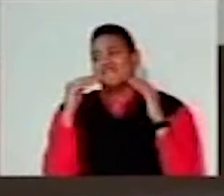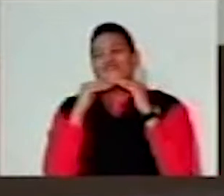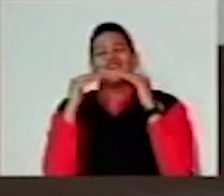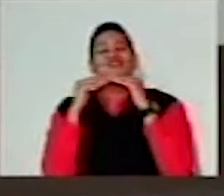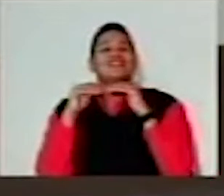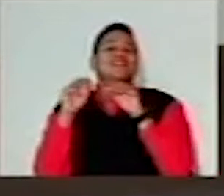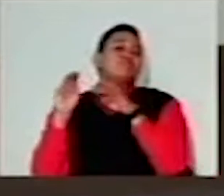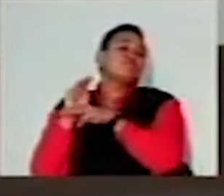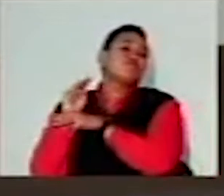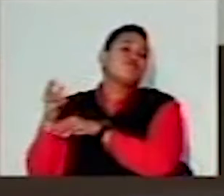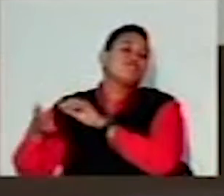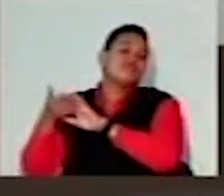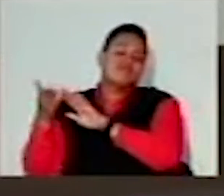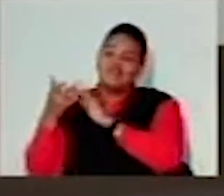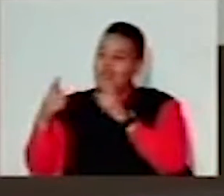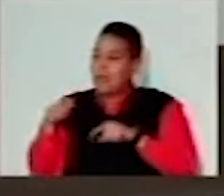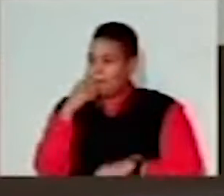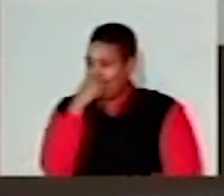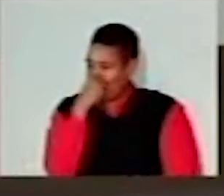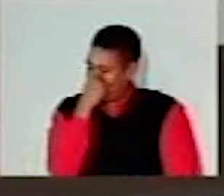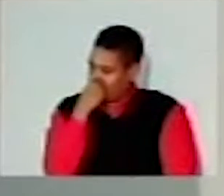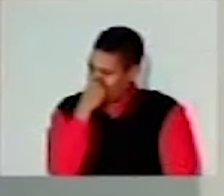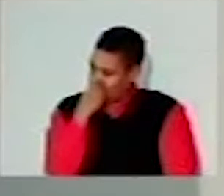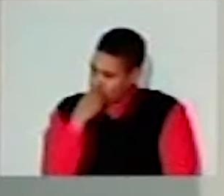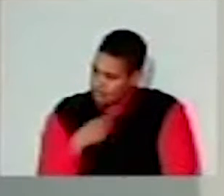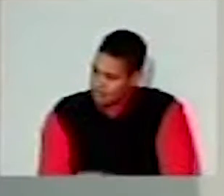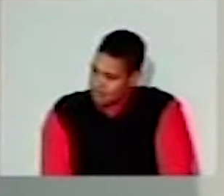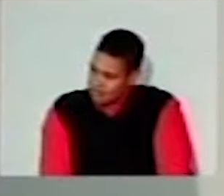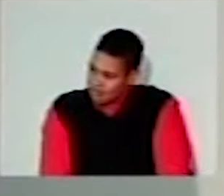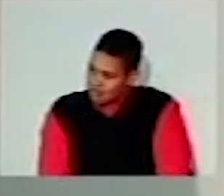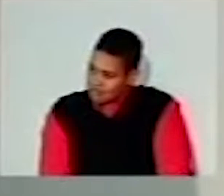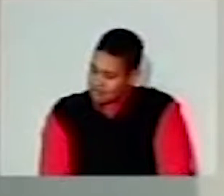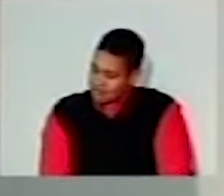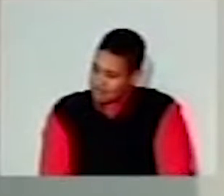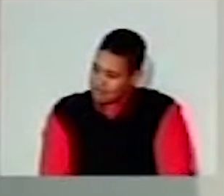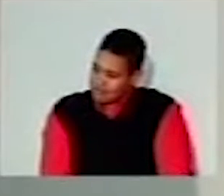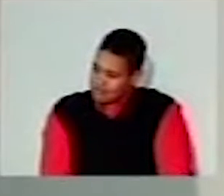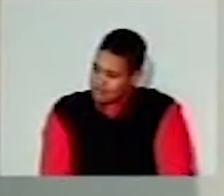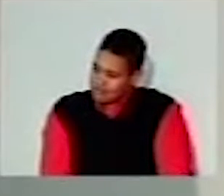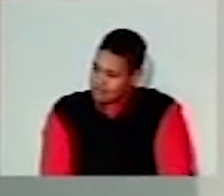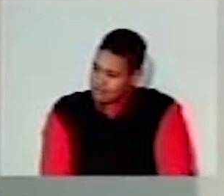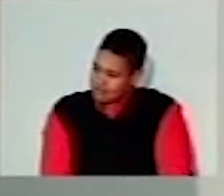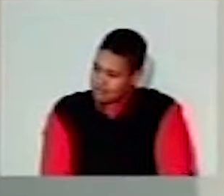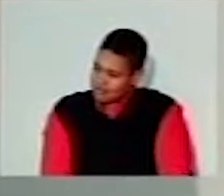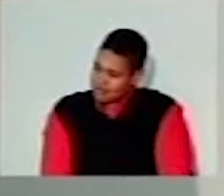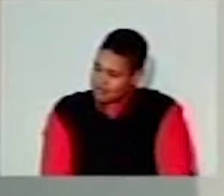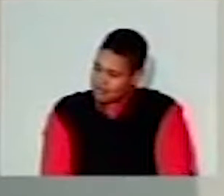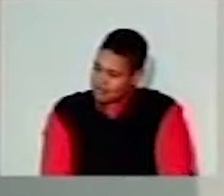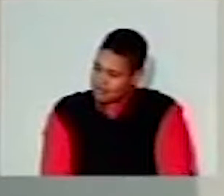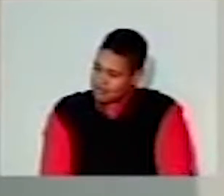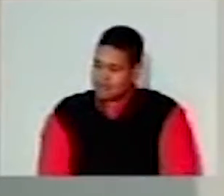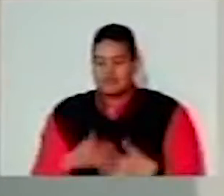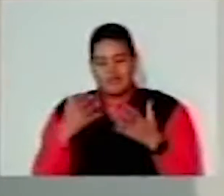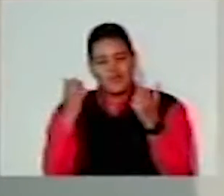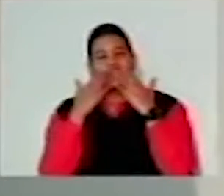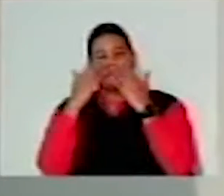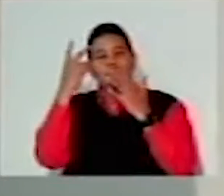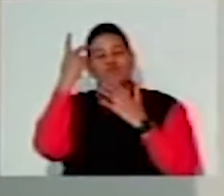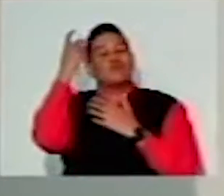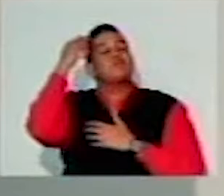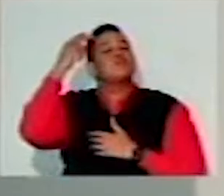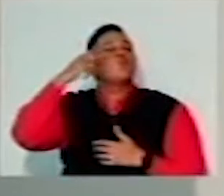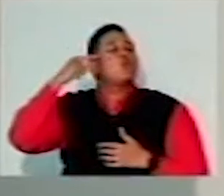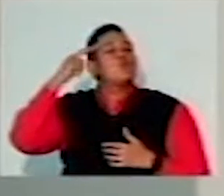Ministry. I want to thank the Prime Minister for having faith in me to once again appoint me